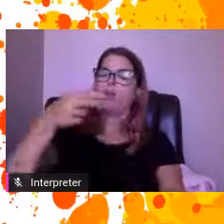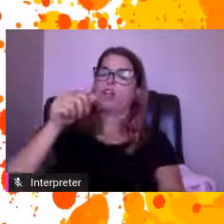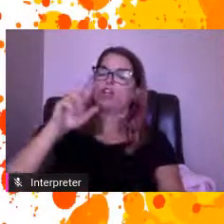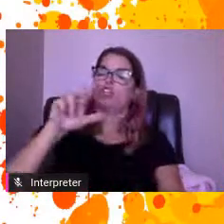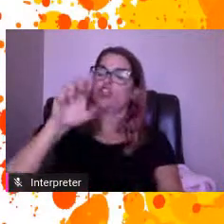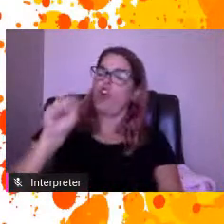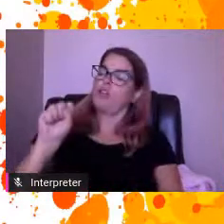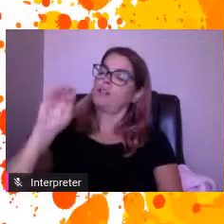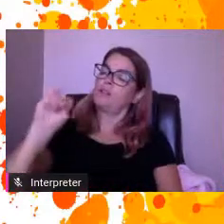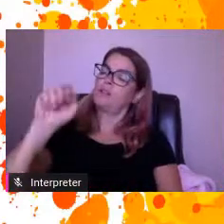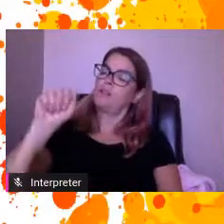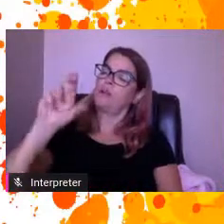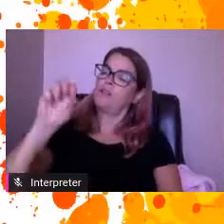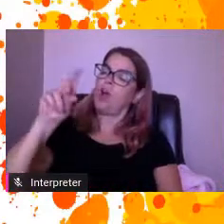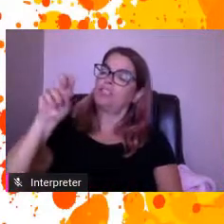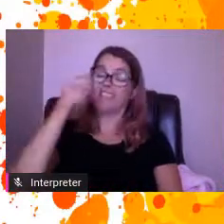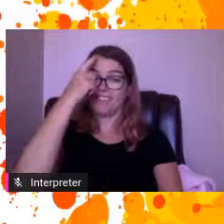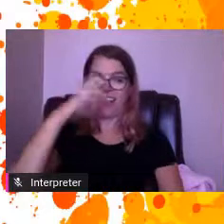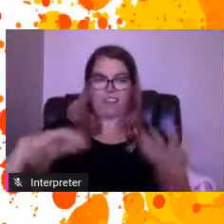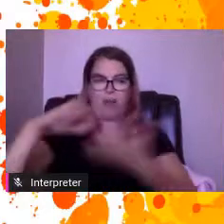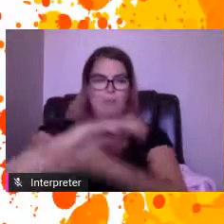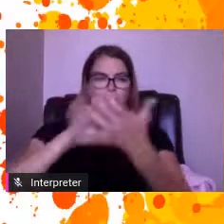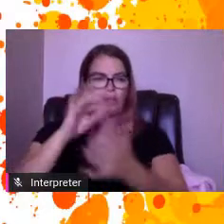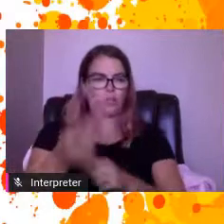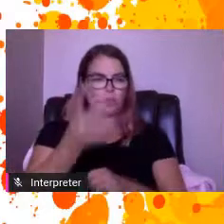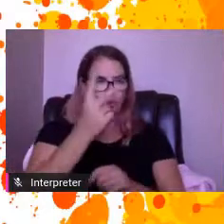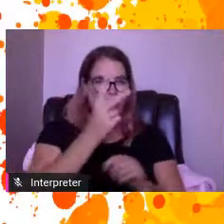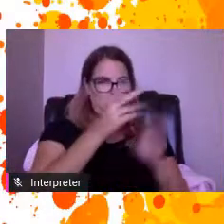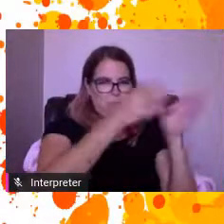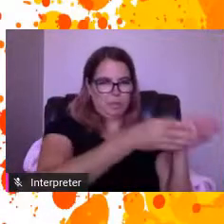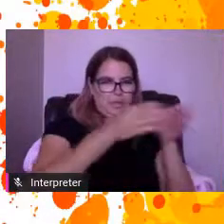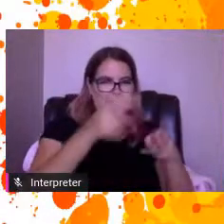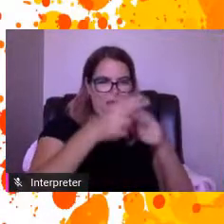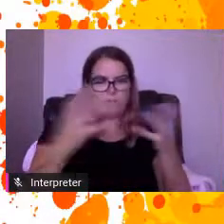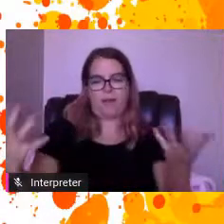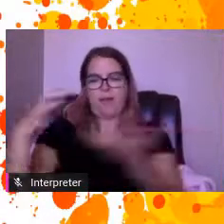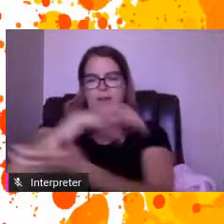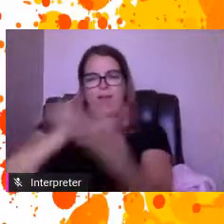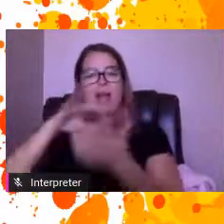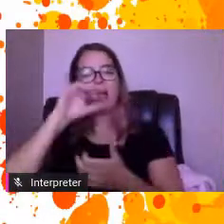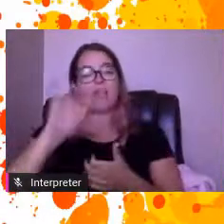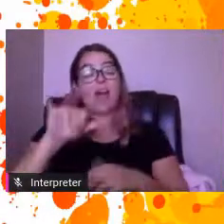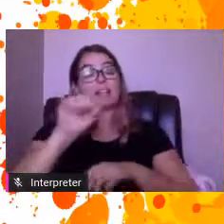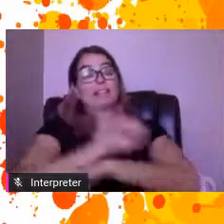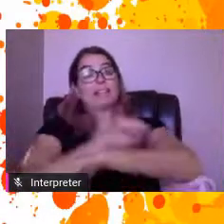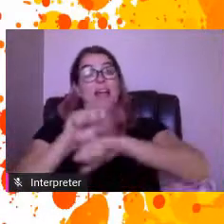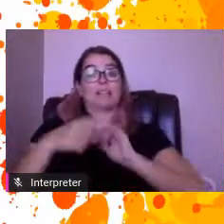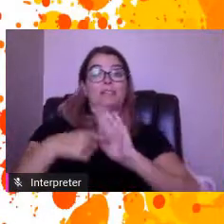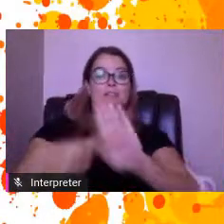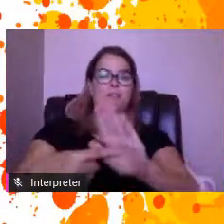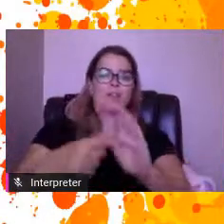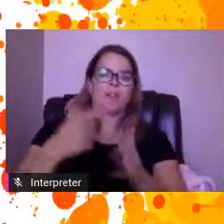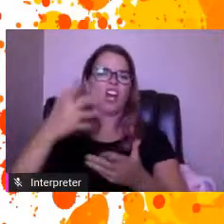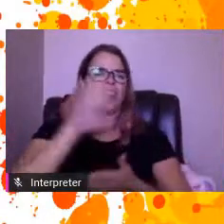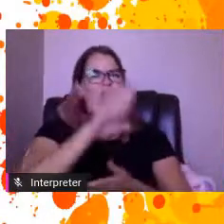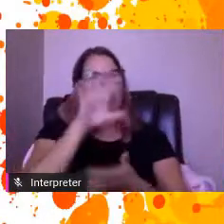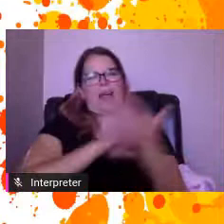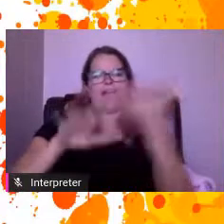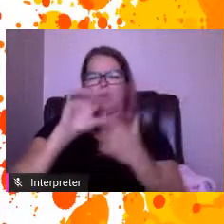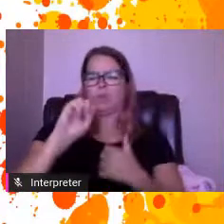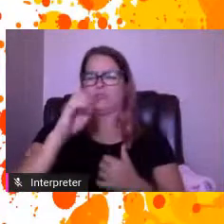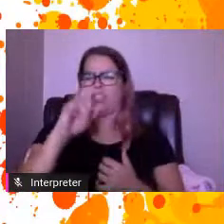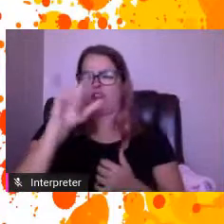names, whose onstage frustrated sexuality reveals homophobic stereotypes of their day. O'Neill wrote that Charles Marsden